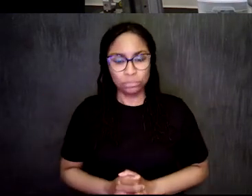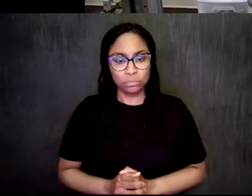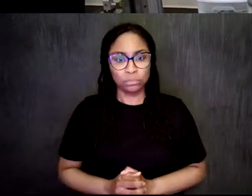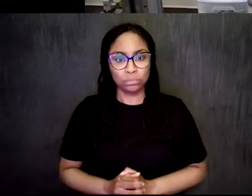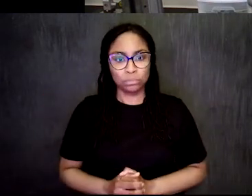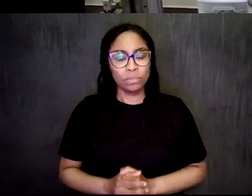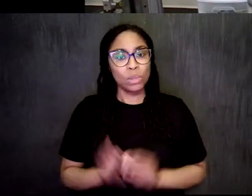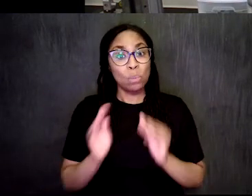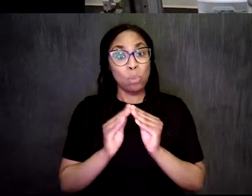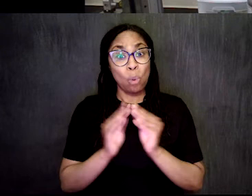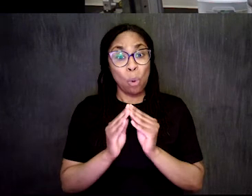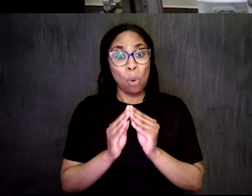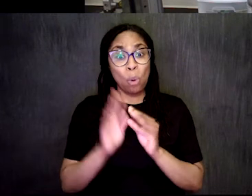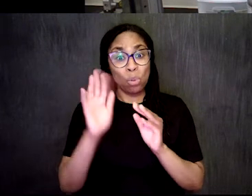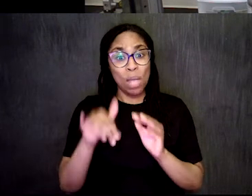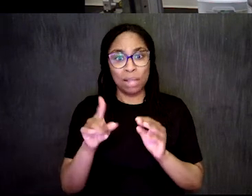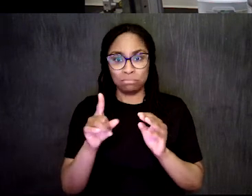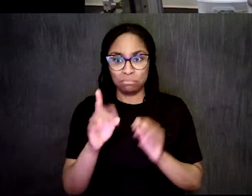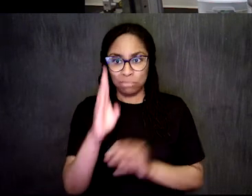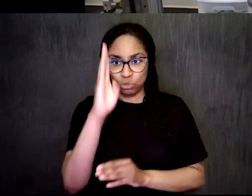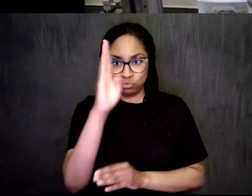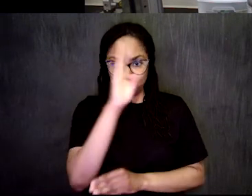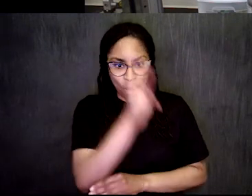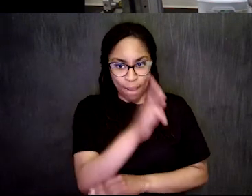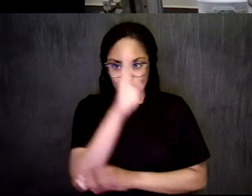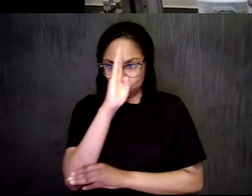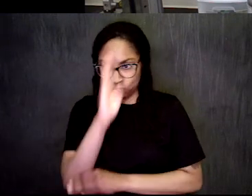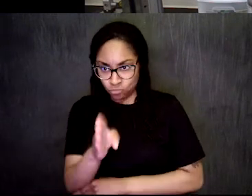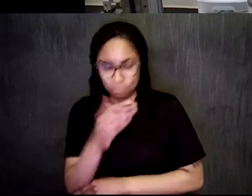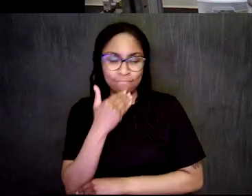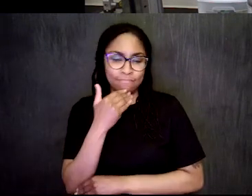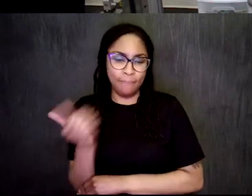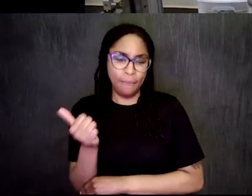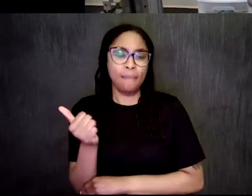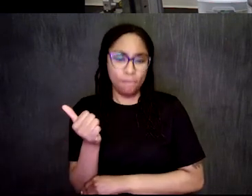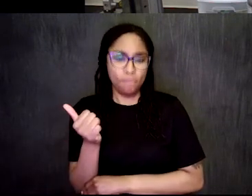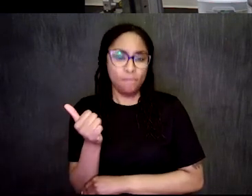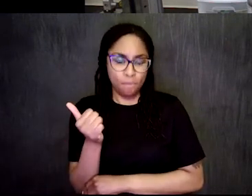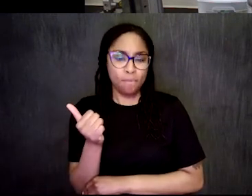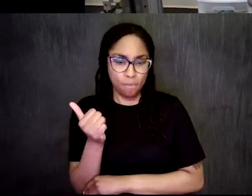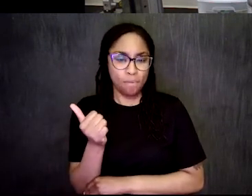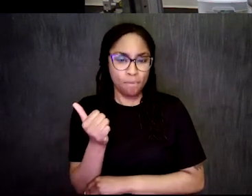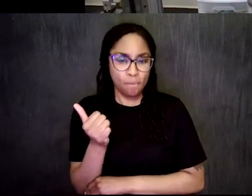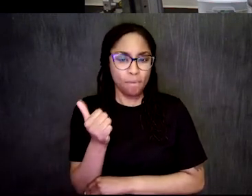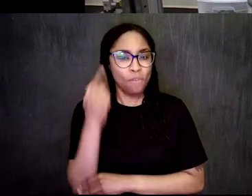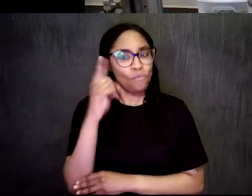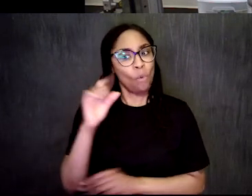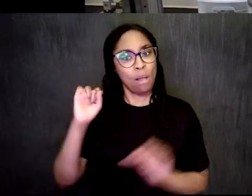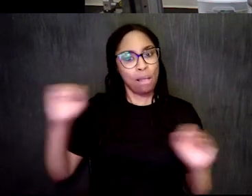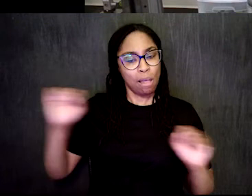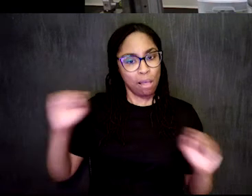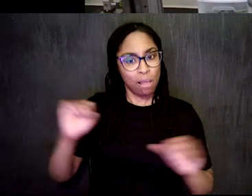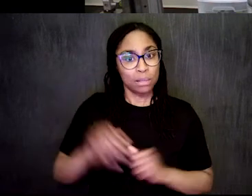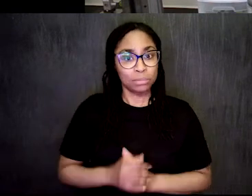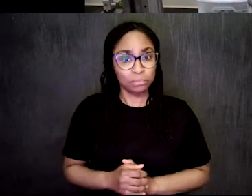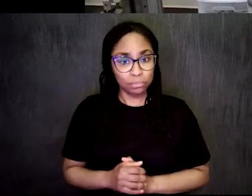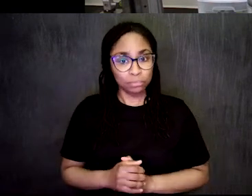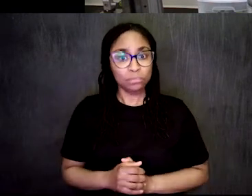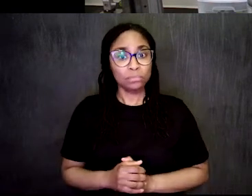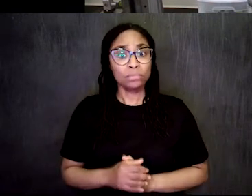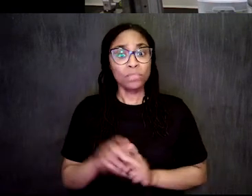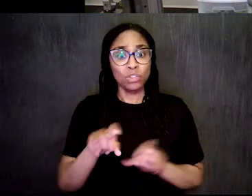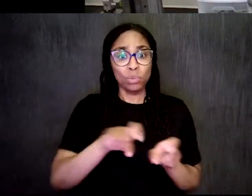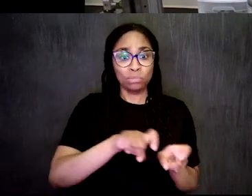spine. So the more we can keep these legs in a fixed position, the better it will be for the exercise. So with